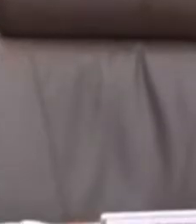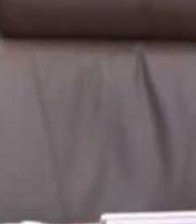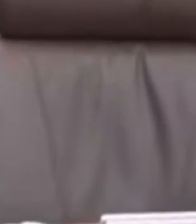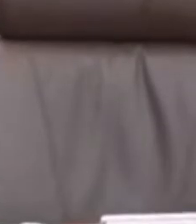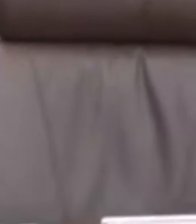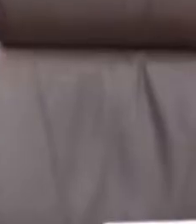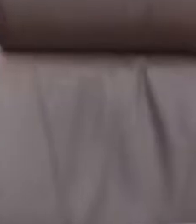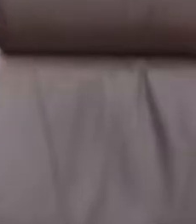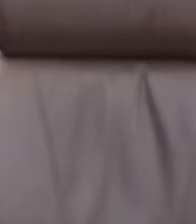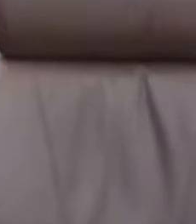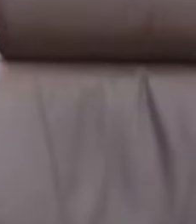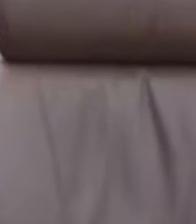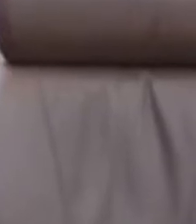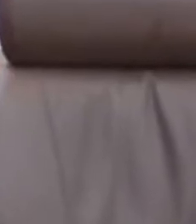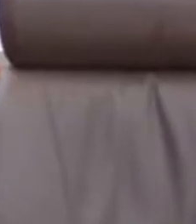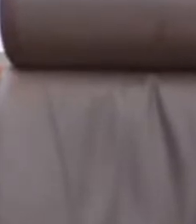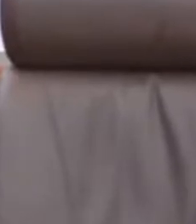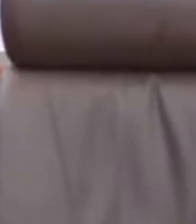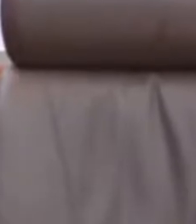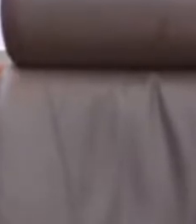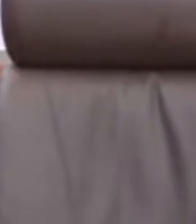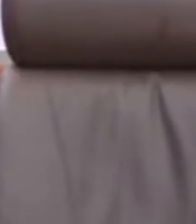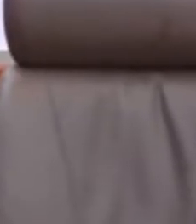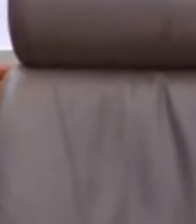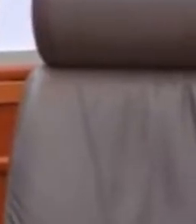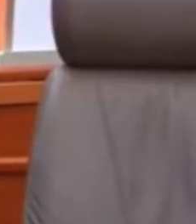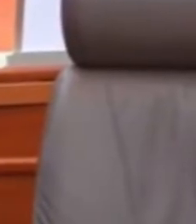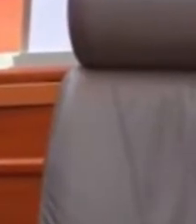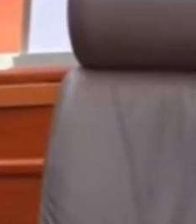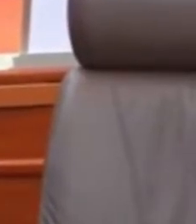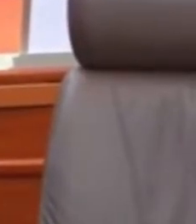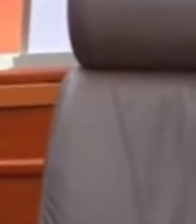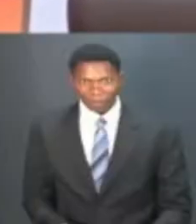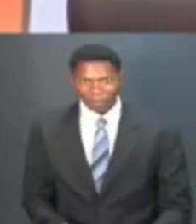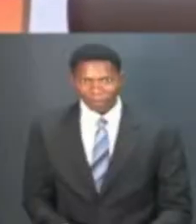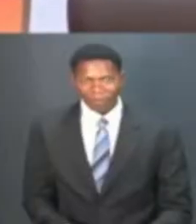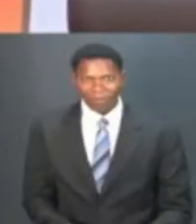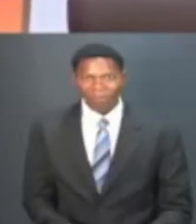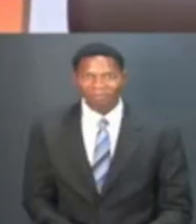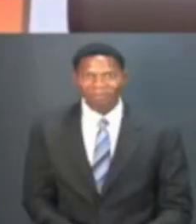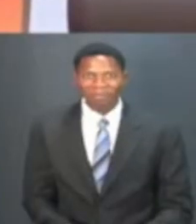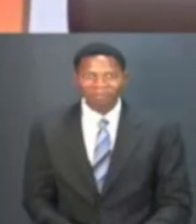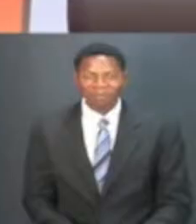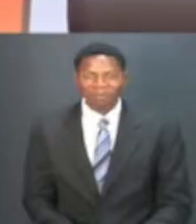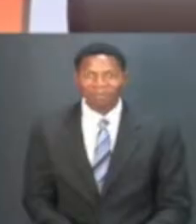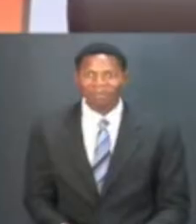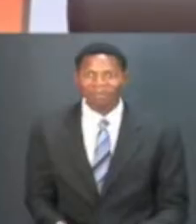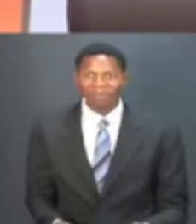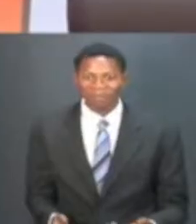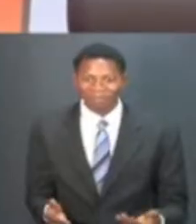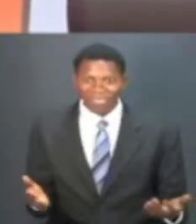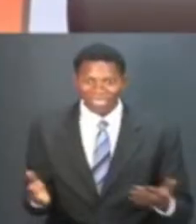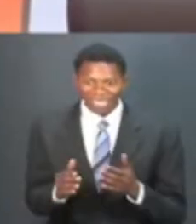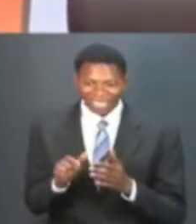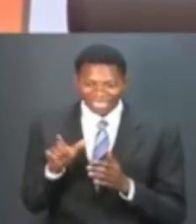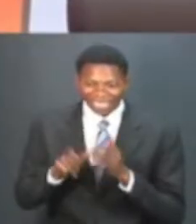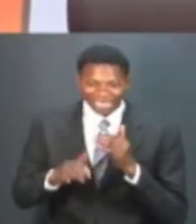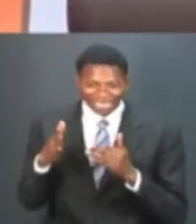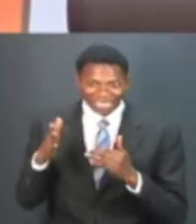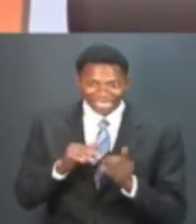leadership. Yes. So this is less than 24-hour exercise of leadership, and I don't take it for